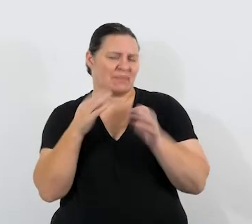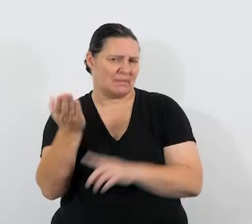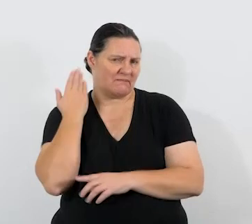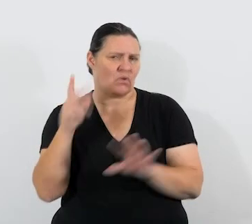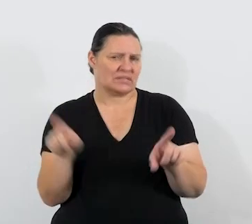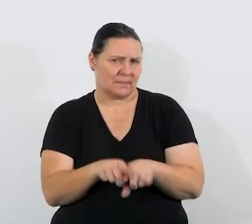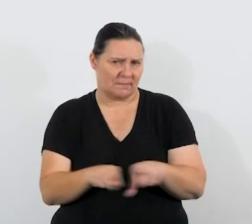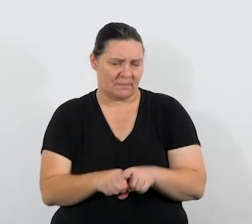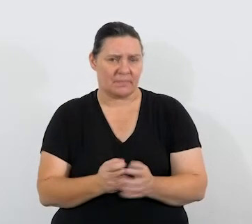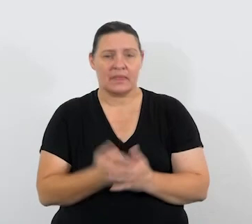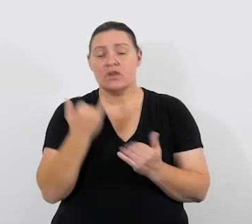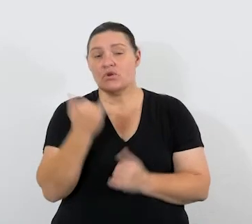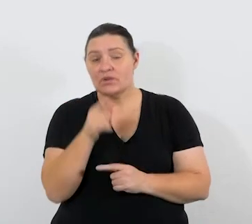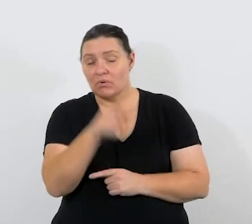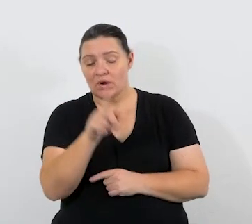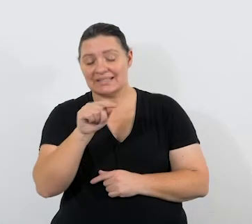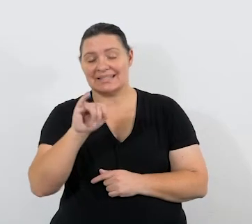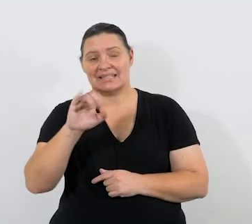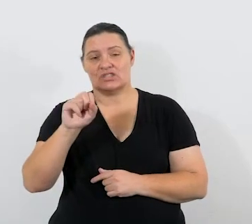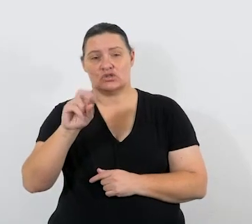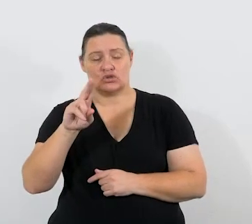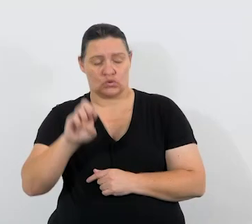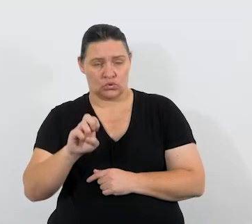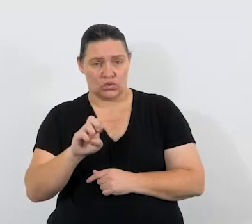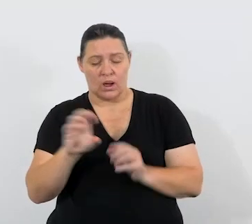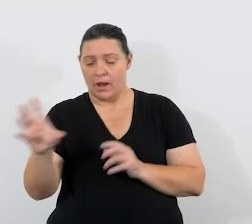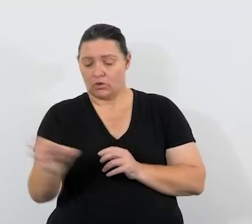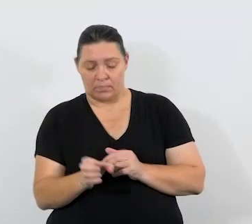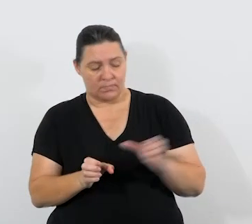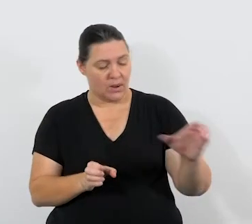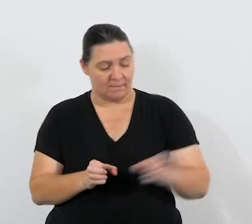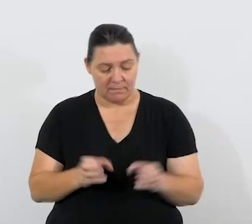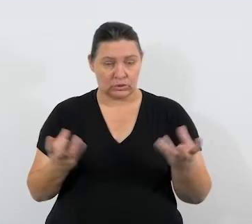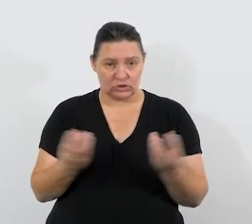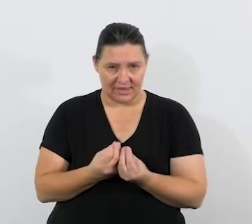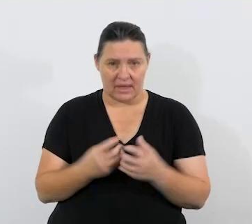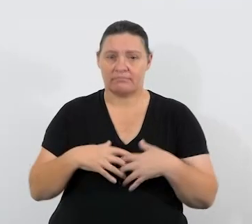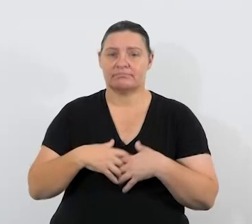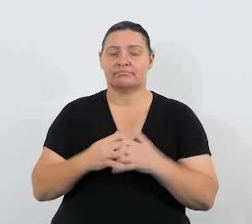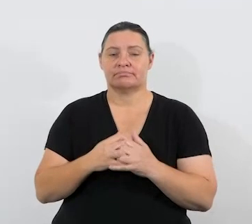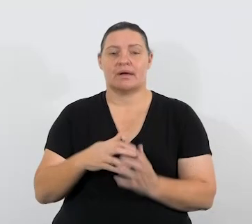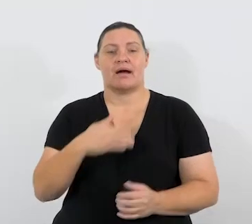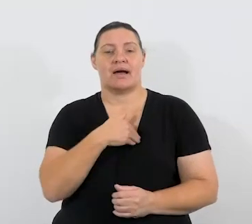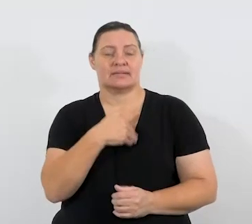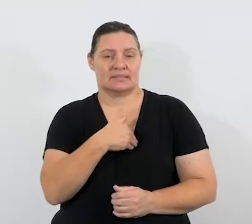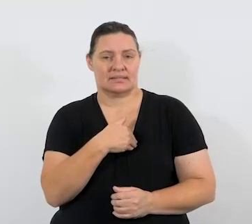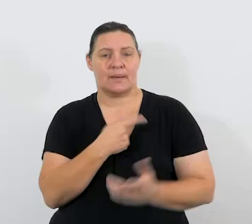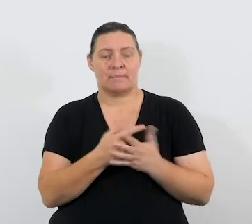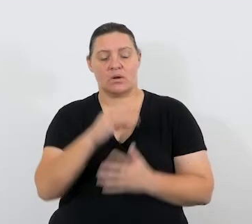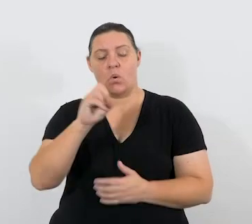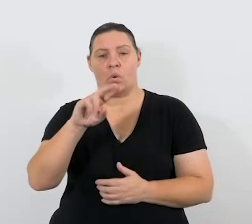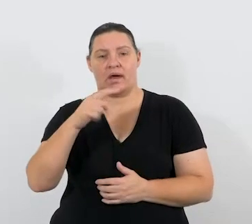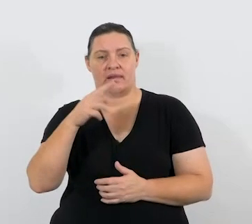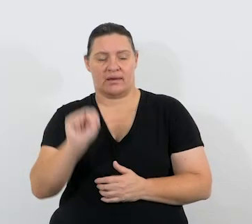explained earlier. And now these tissues grouped together, they form the heart, which is